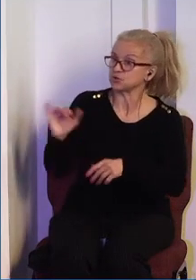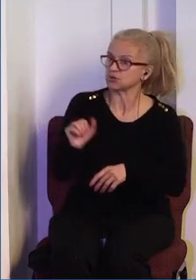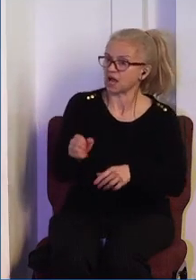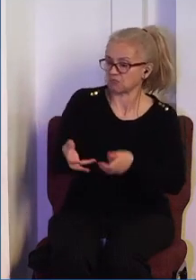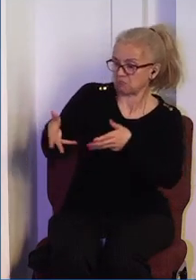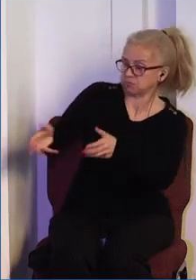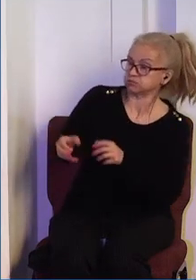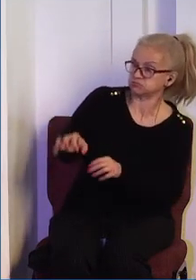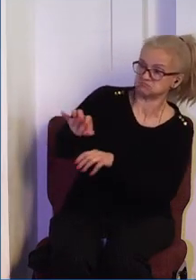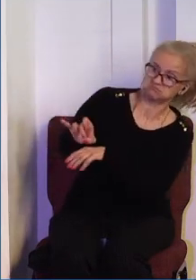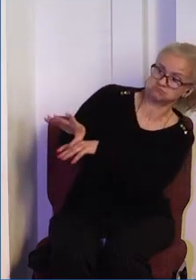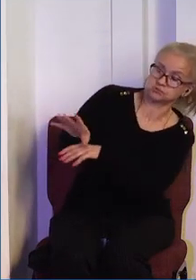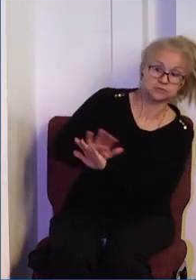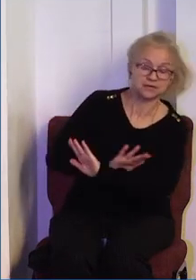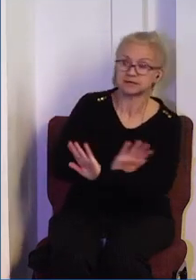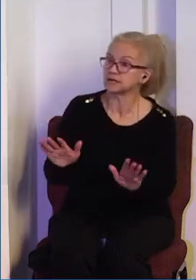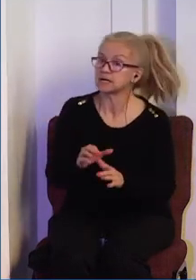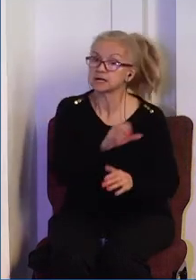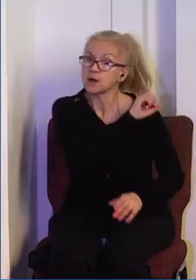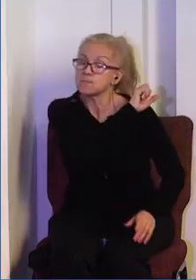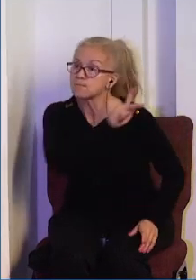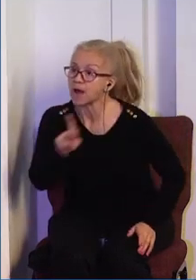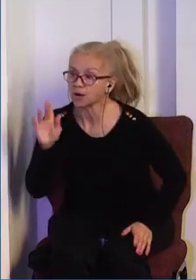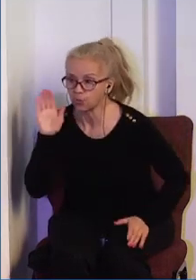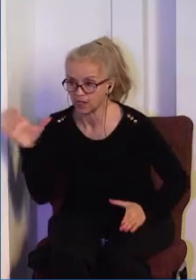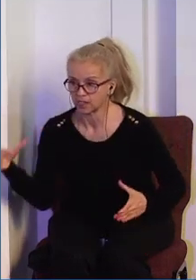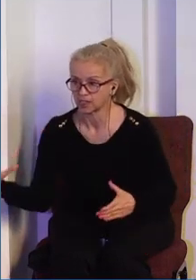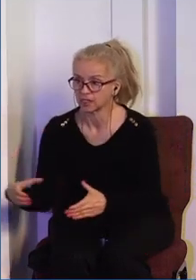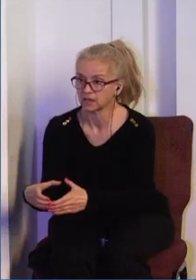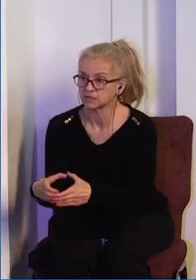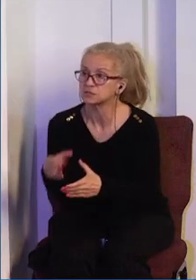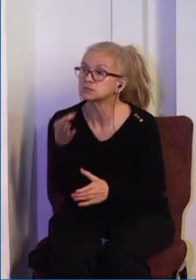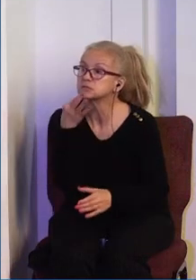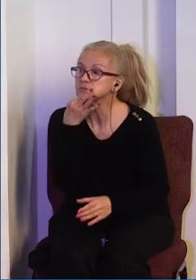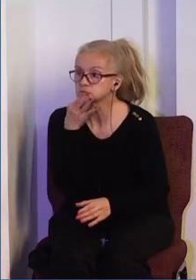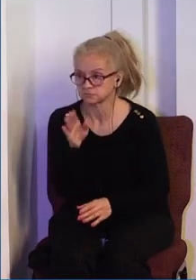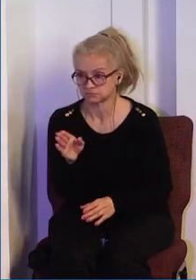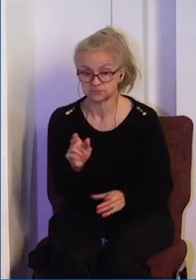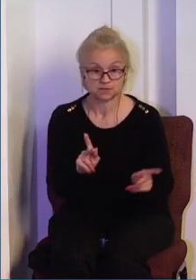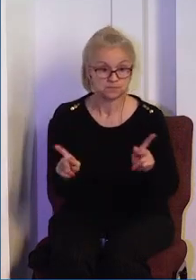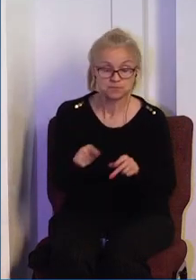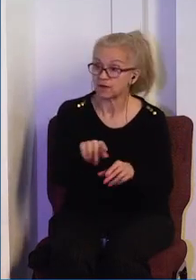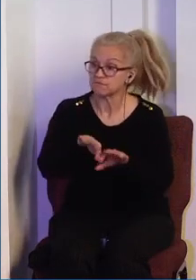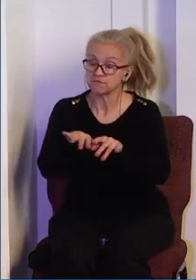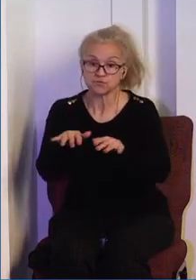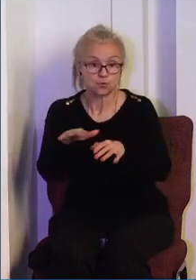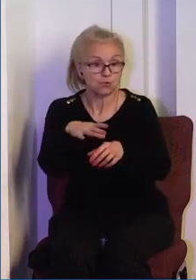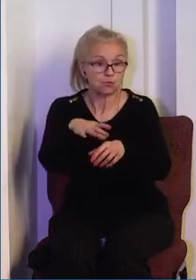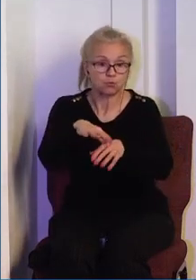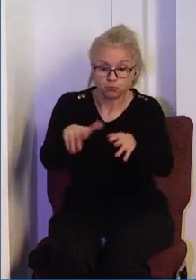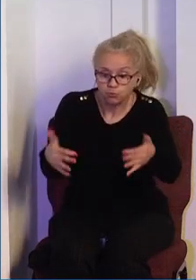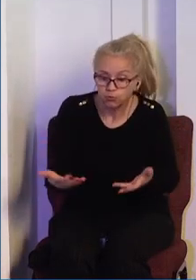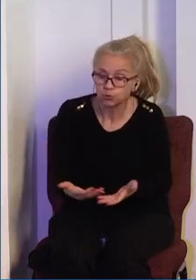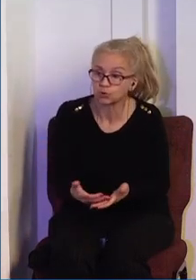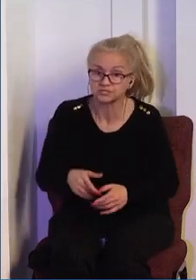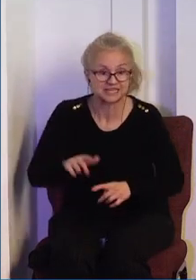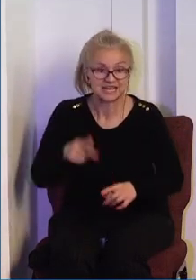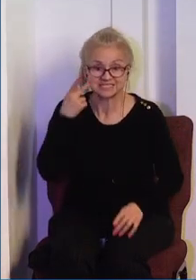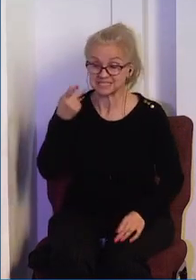orphans. I will come back to you. In a little while, the people of this world won't be able to see